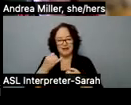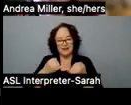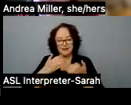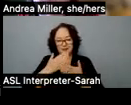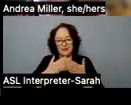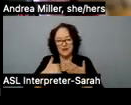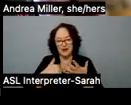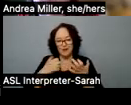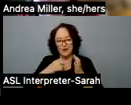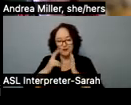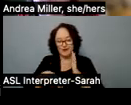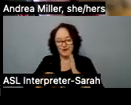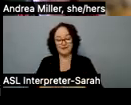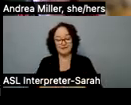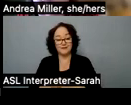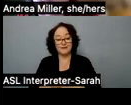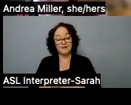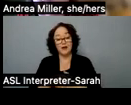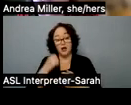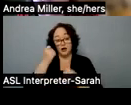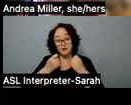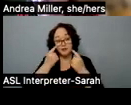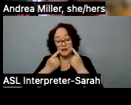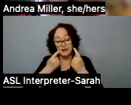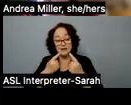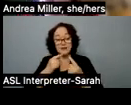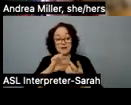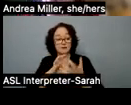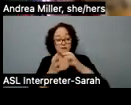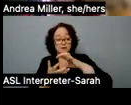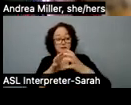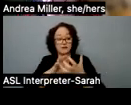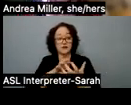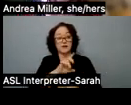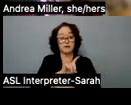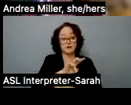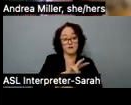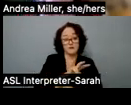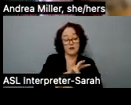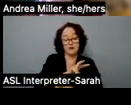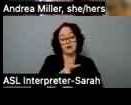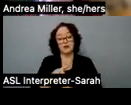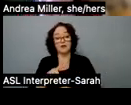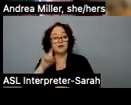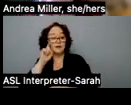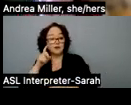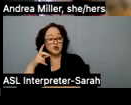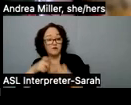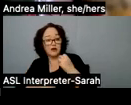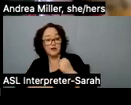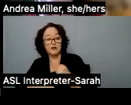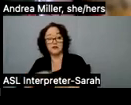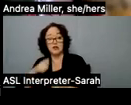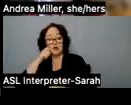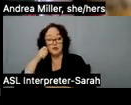of understanding the intersections between domestic violence, sexual violence, racism,